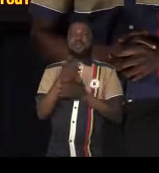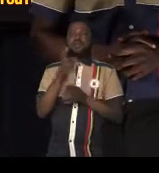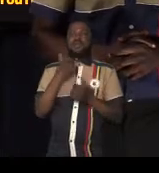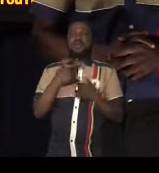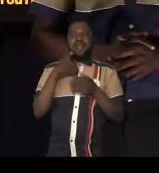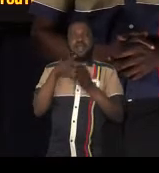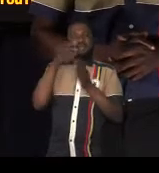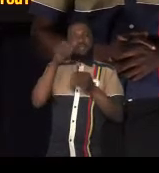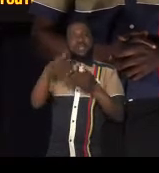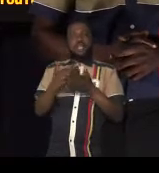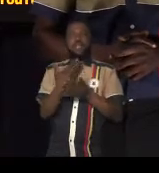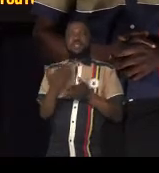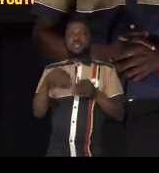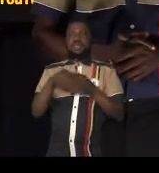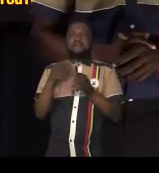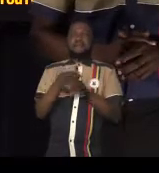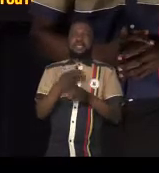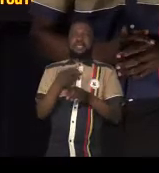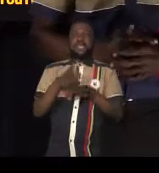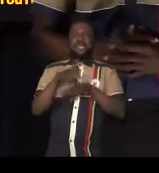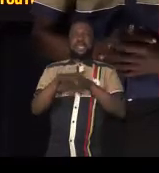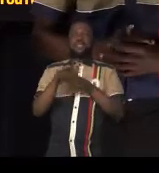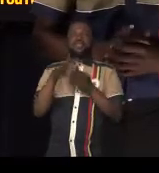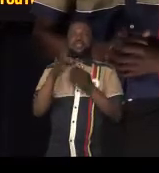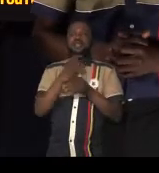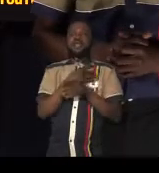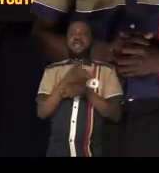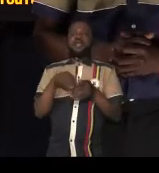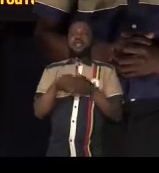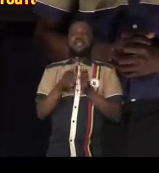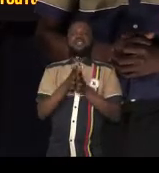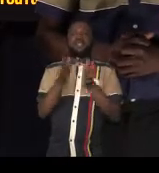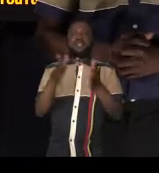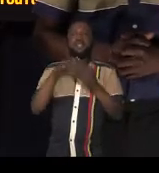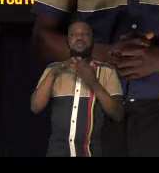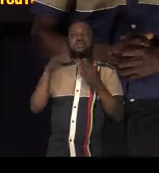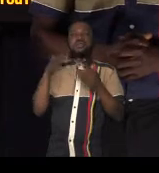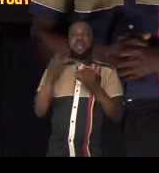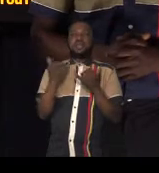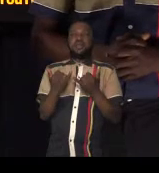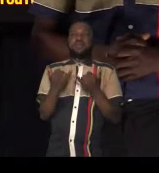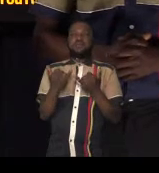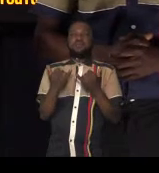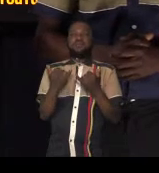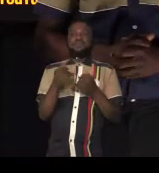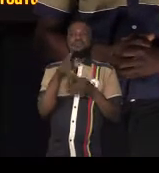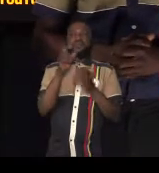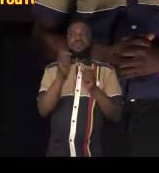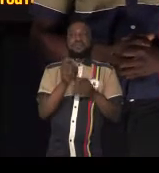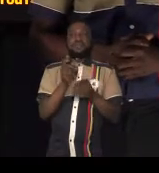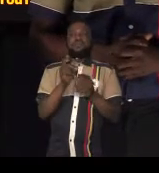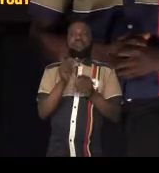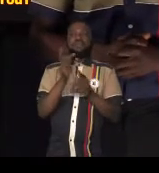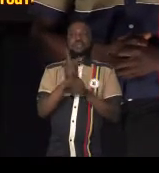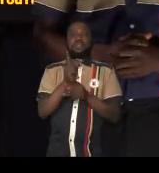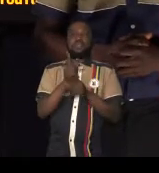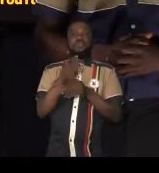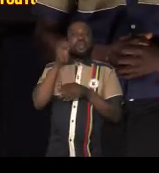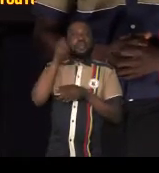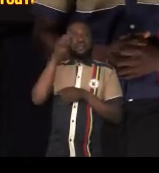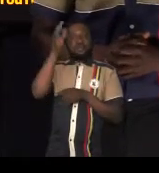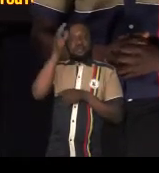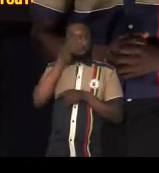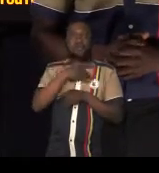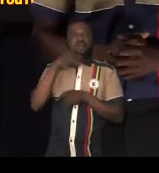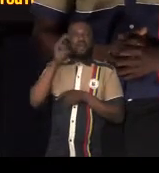well. And you have learned new things in mathematics, in English studies, and of course in general studies. Now, you can keep Auntie Fomi,